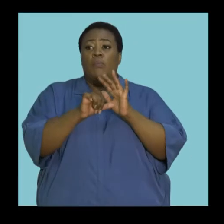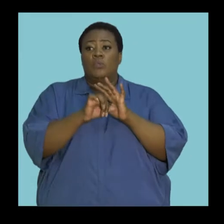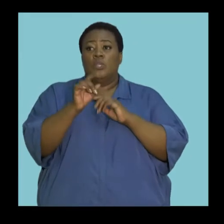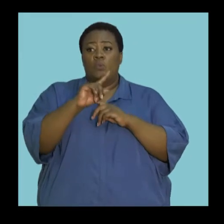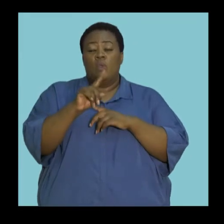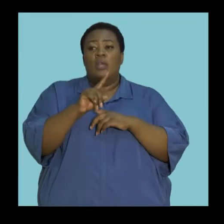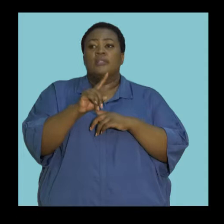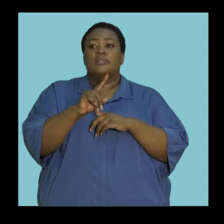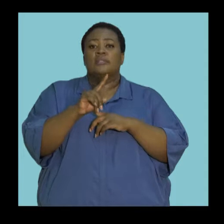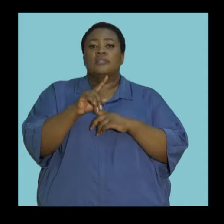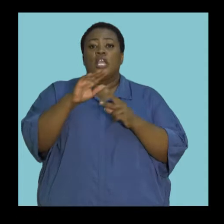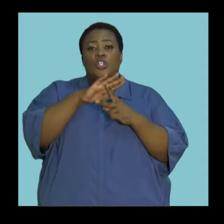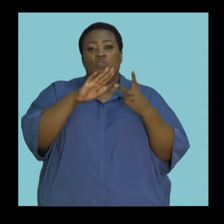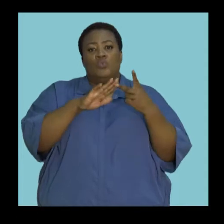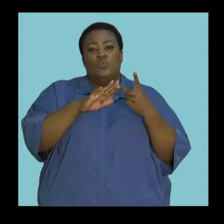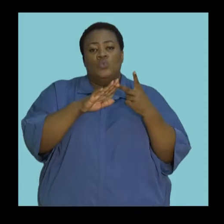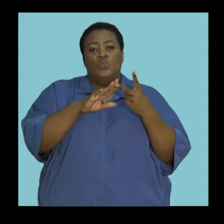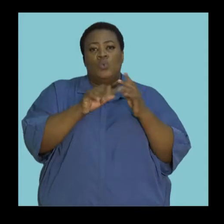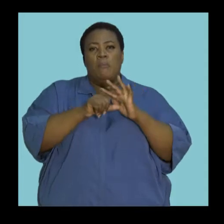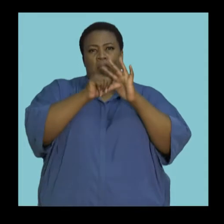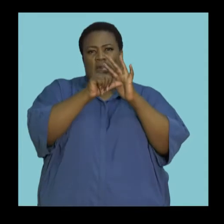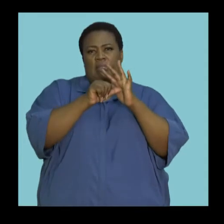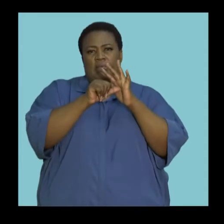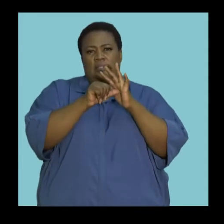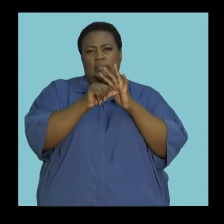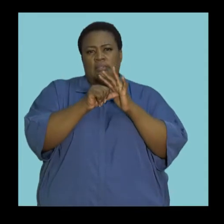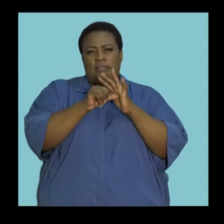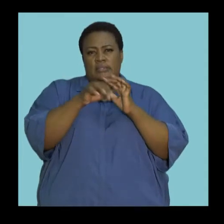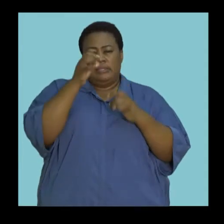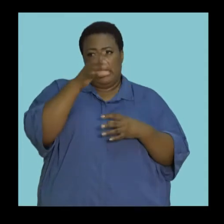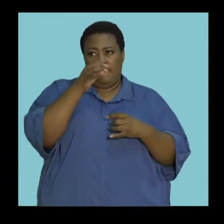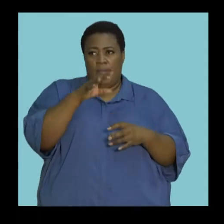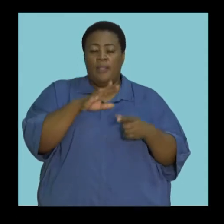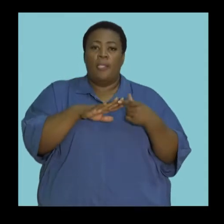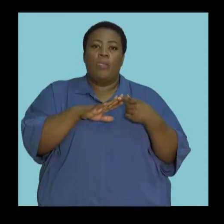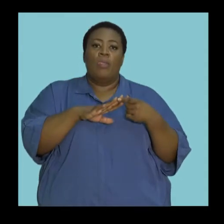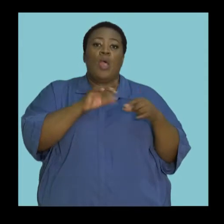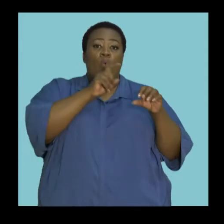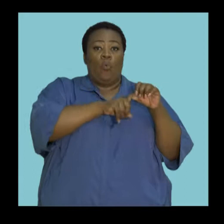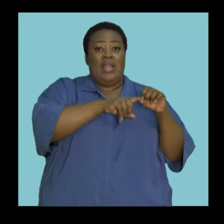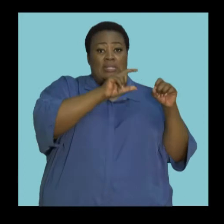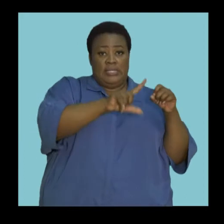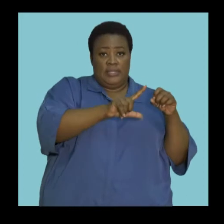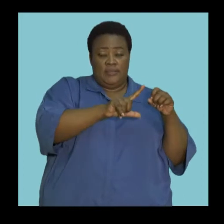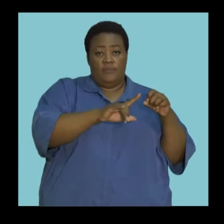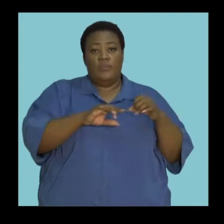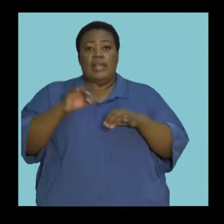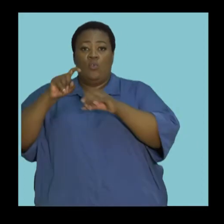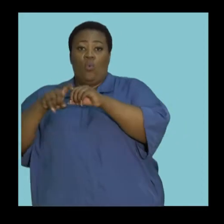Importantly, there are two main types of data, and we refer to them as qualitative